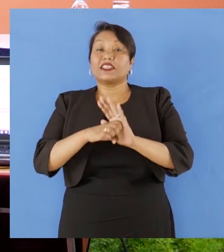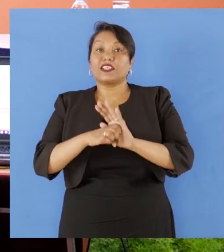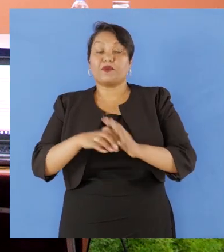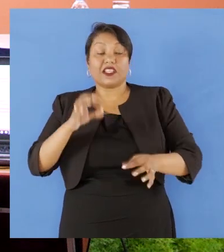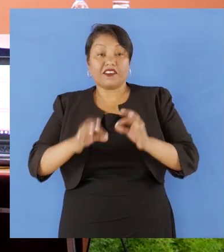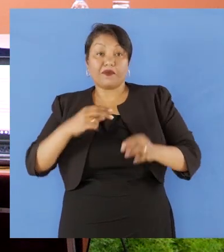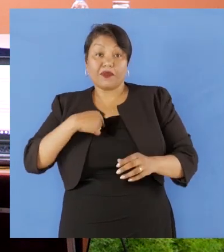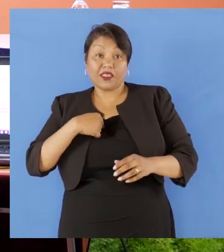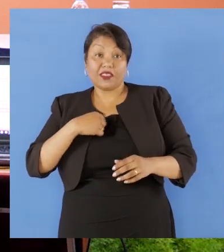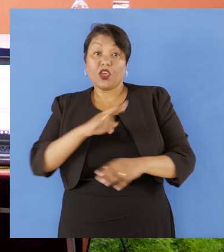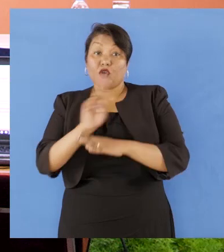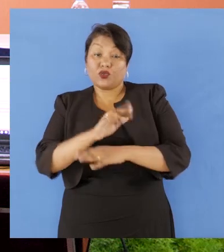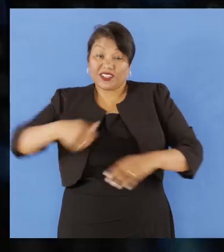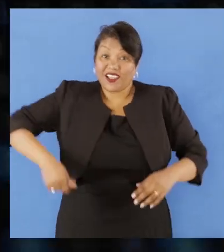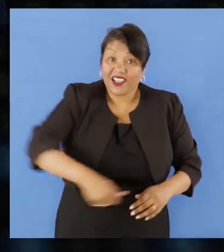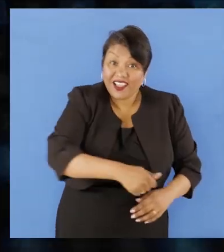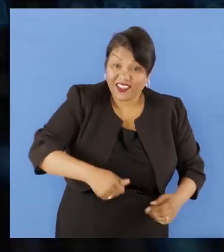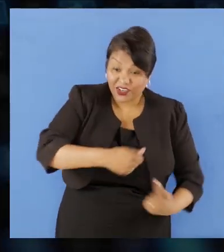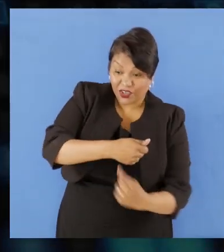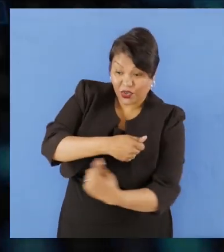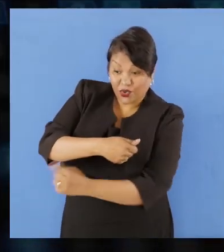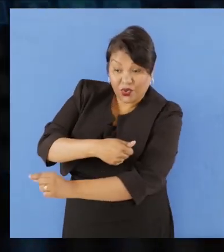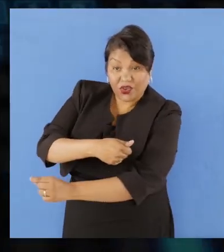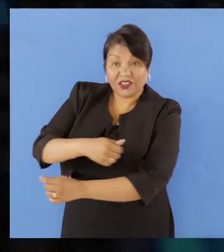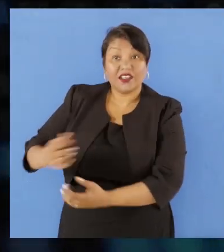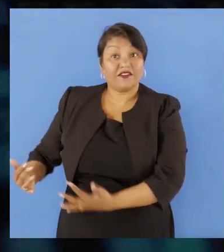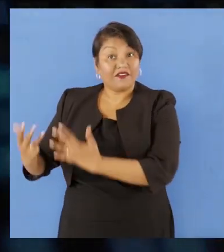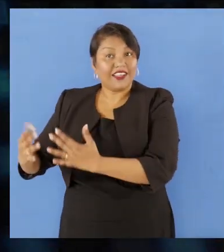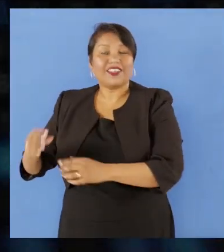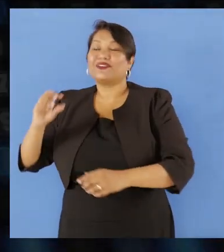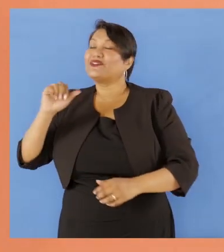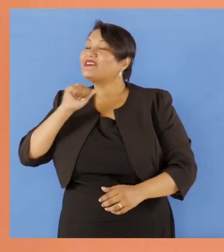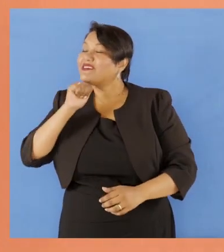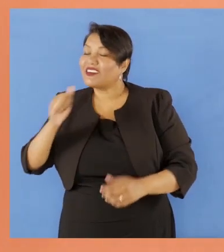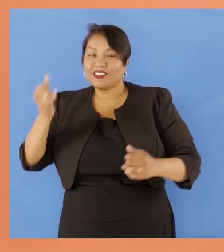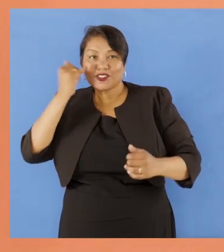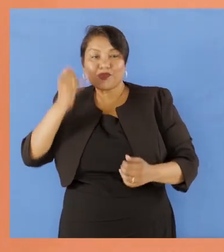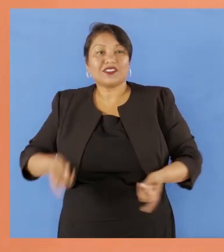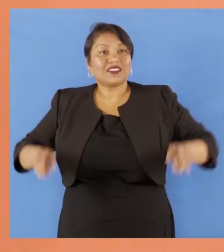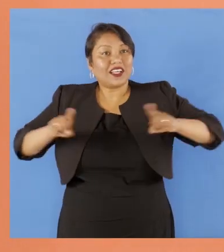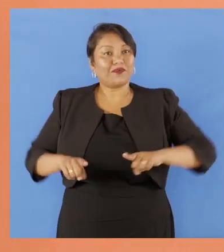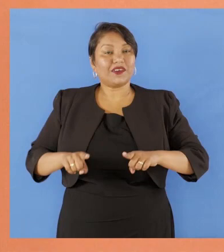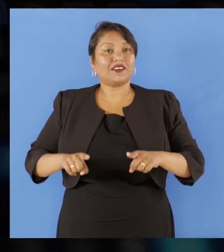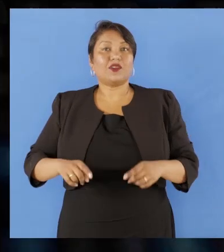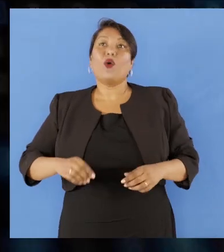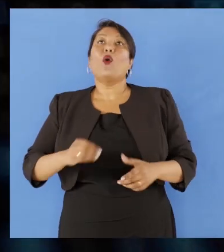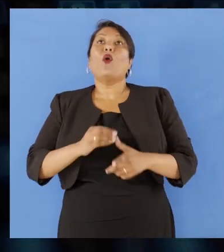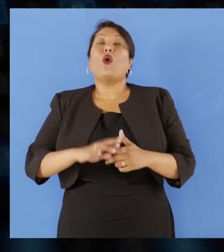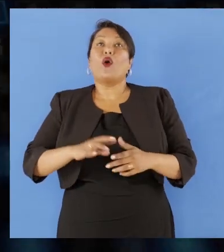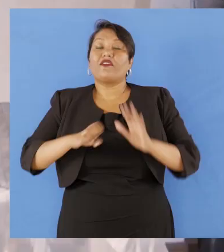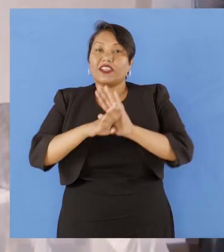consumer, we have rights as well as we have responsibilities. I don't expect if I'm using